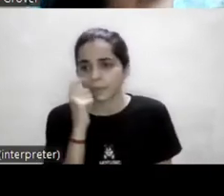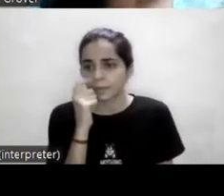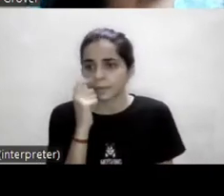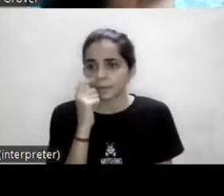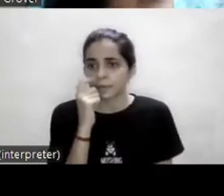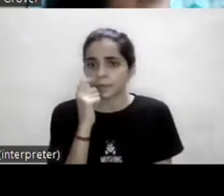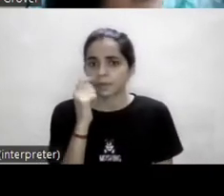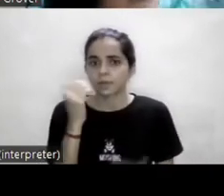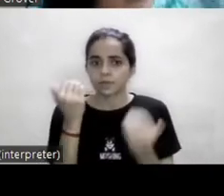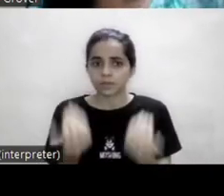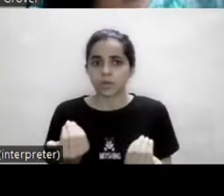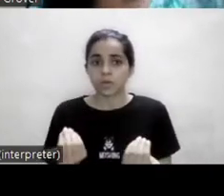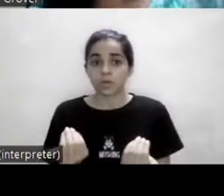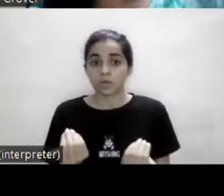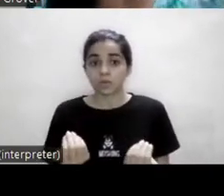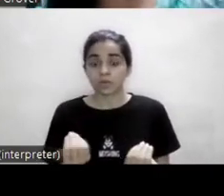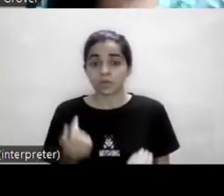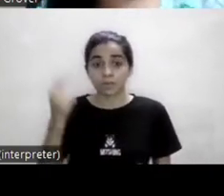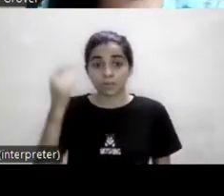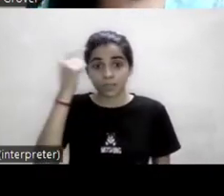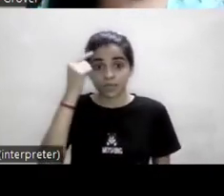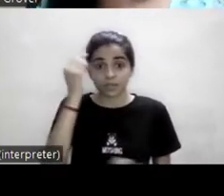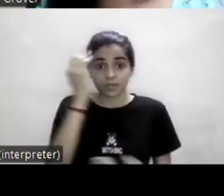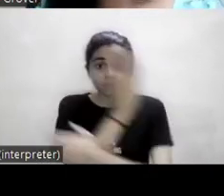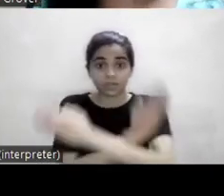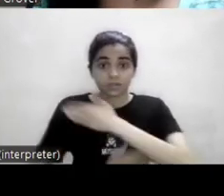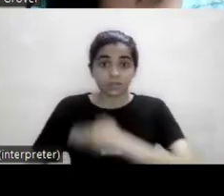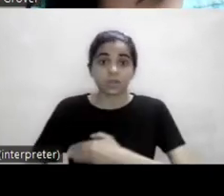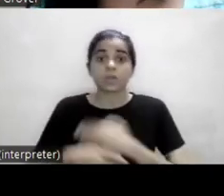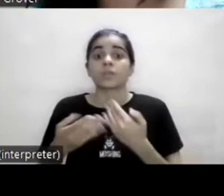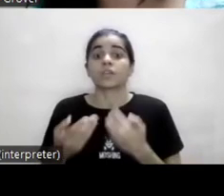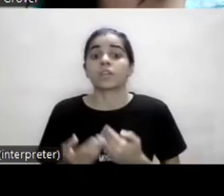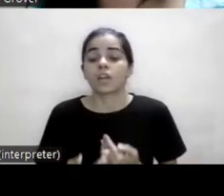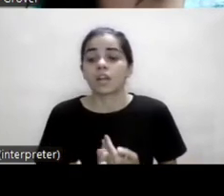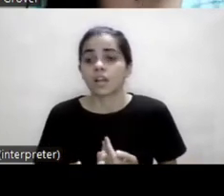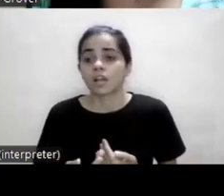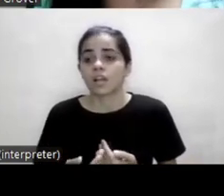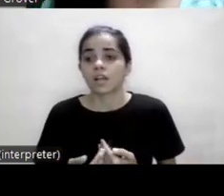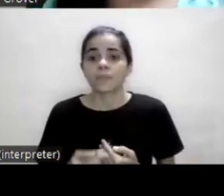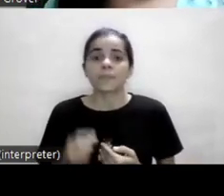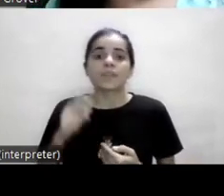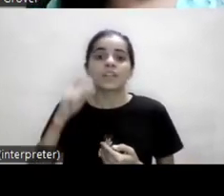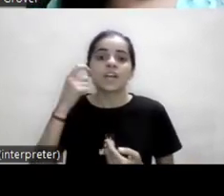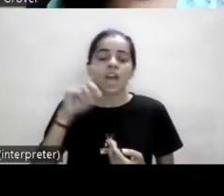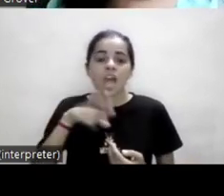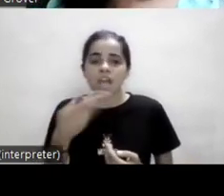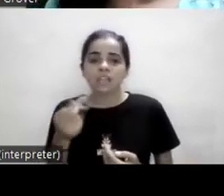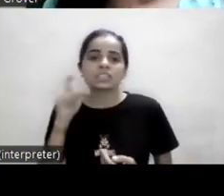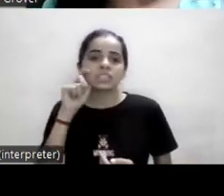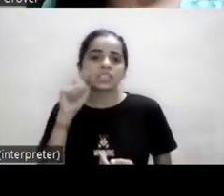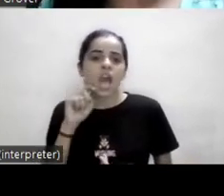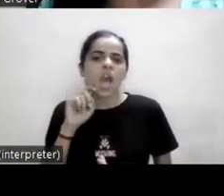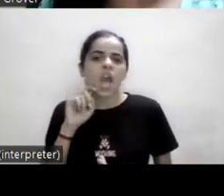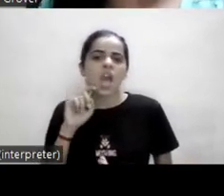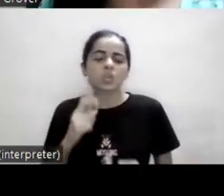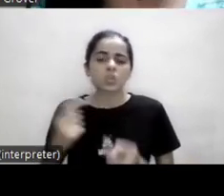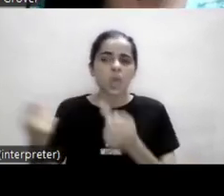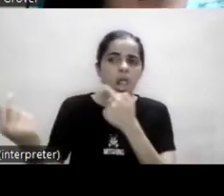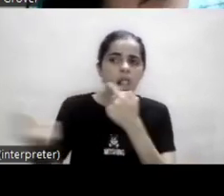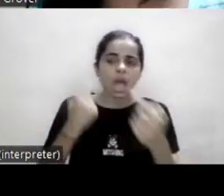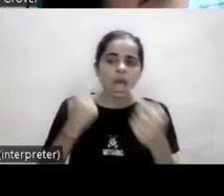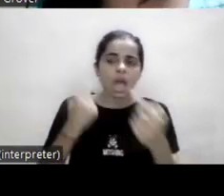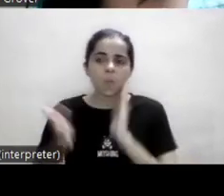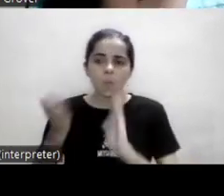Now, when we talk about mental disability, there is also this idea of sexual violence that comes with it. So the women who